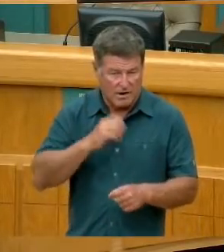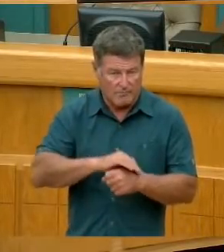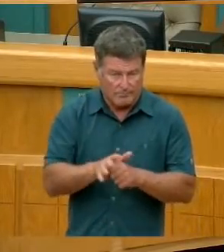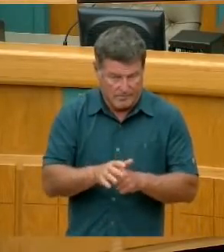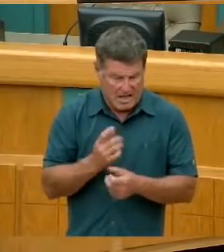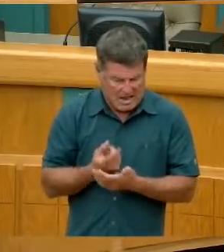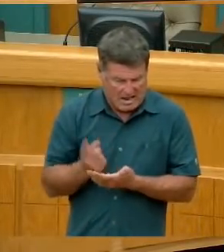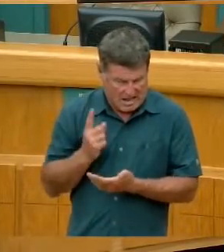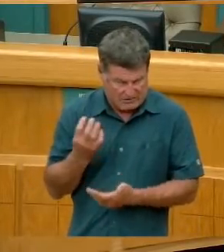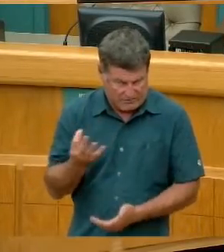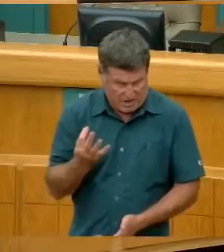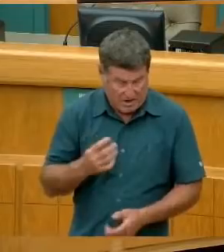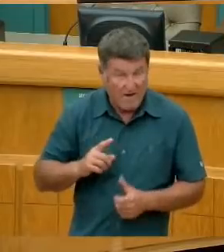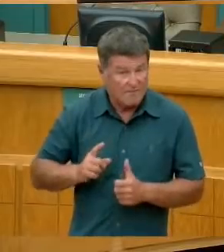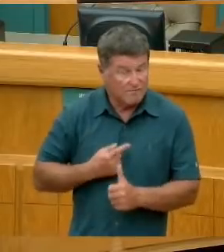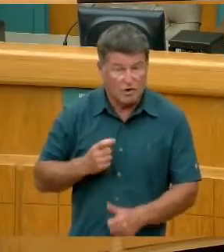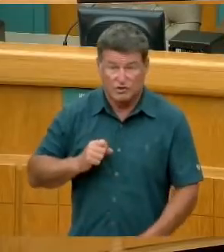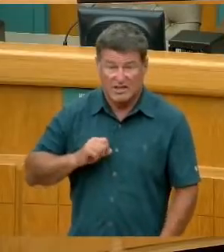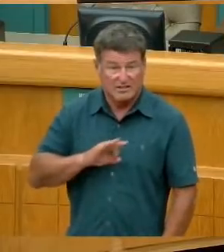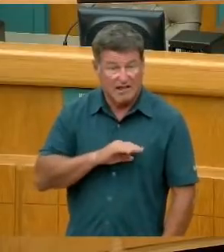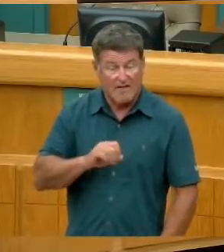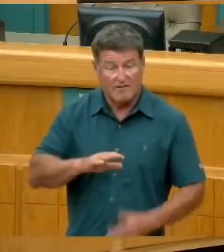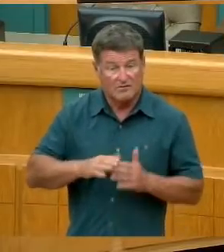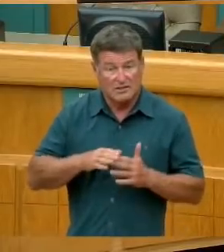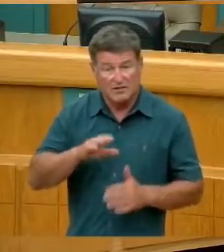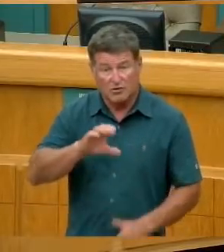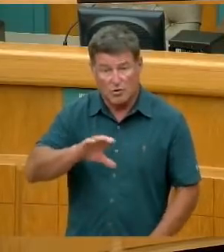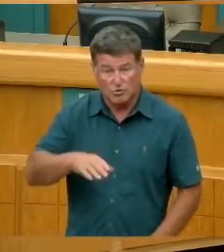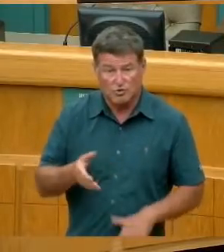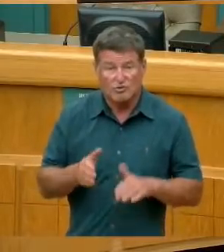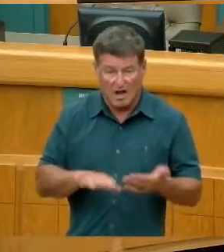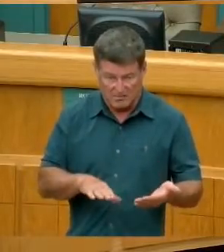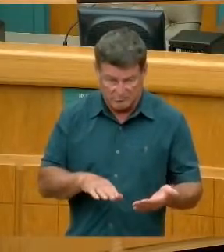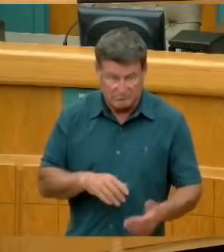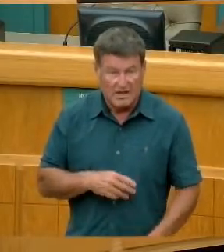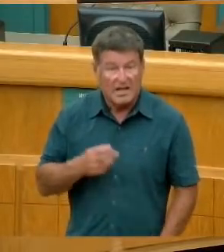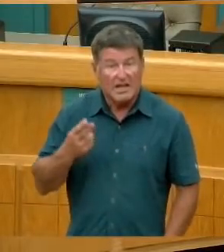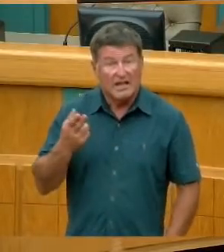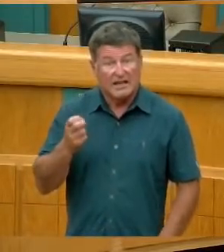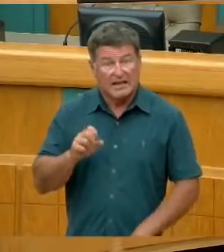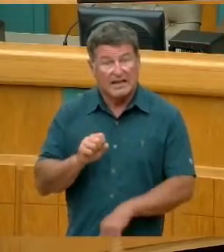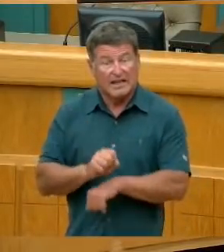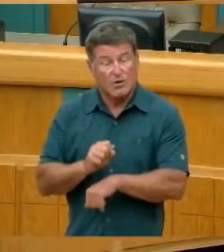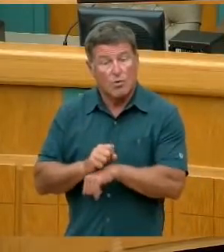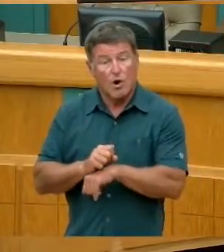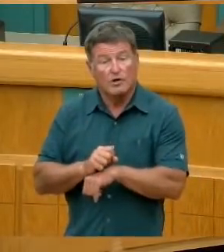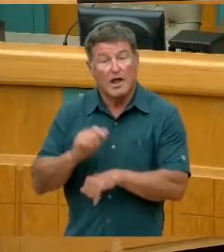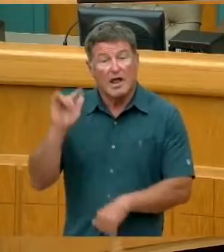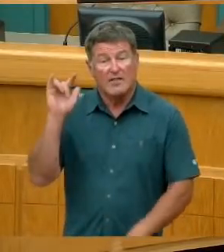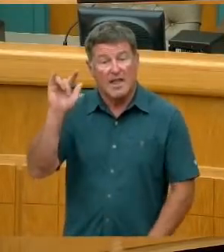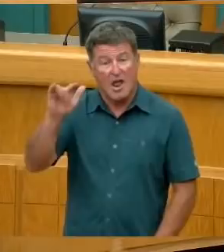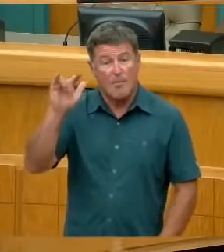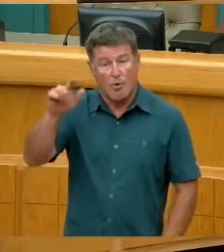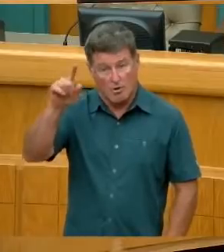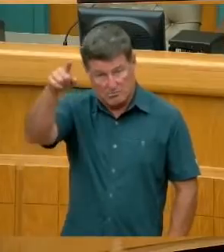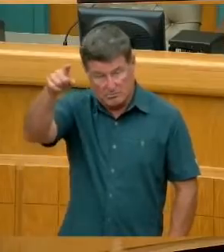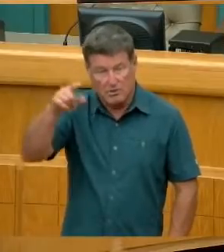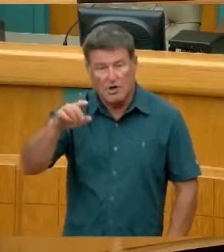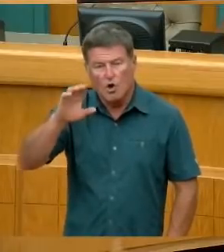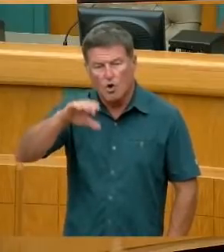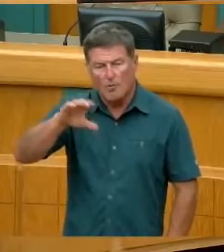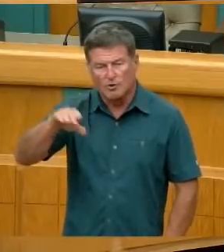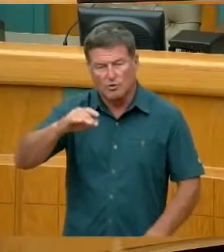2 complications of COVID-19. He, again, was our first city employee to pass. And he worked for the Corpus Christi International